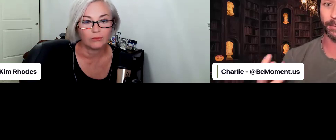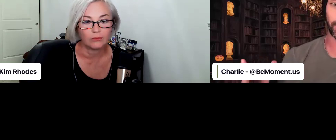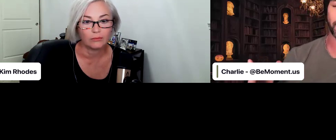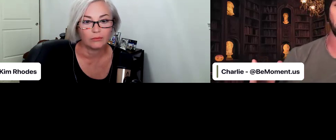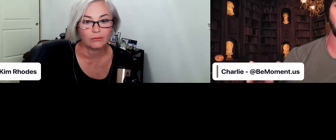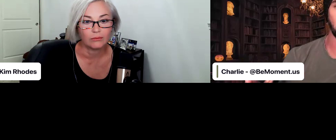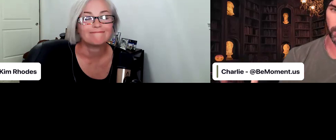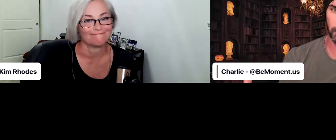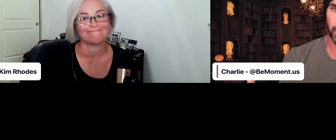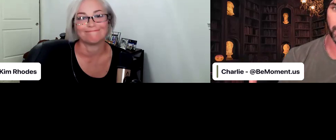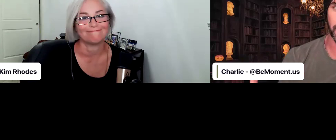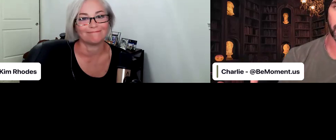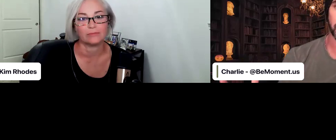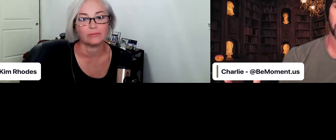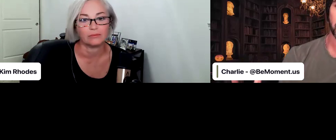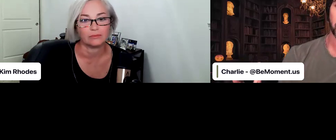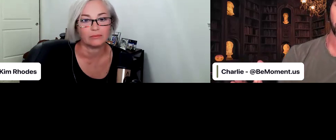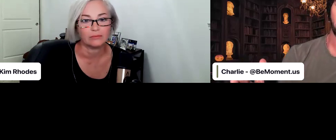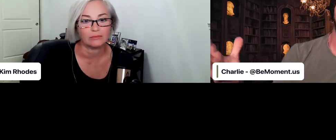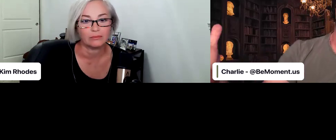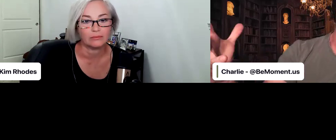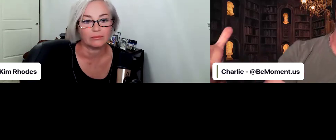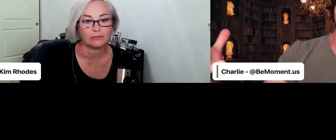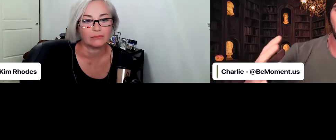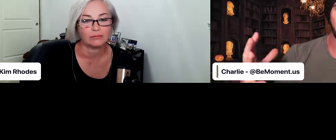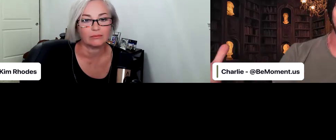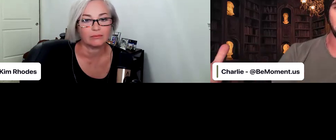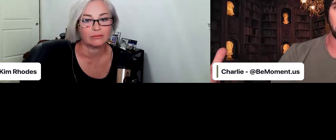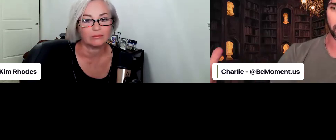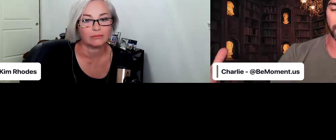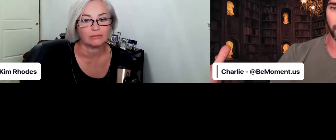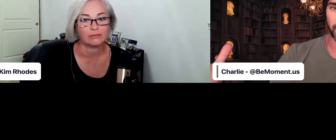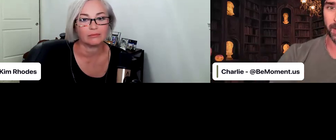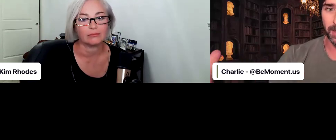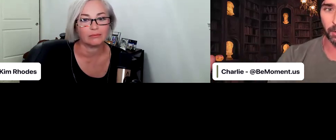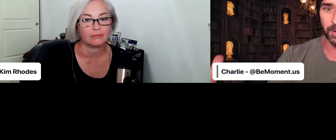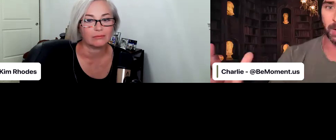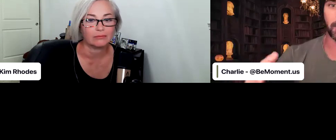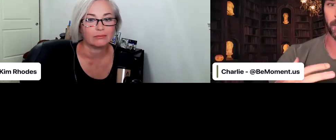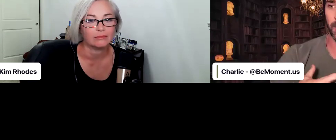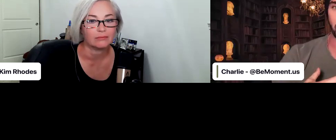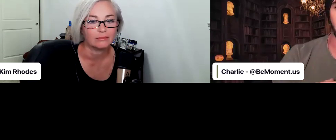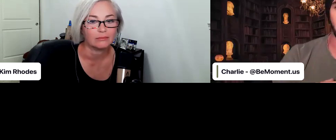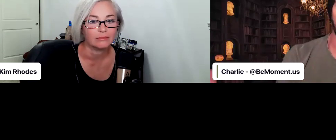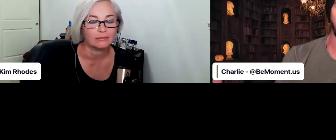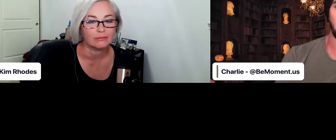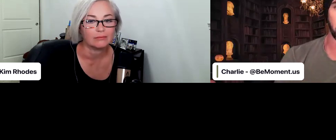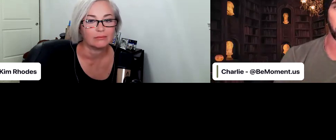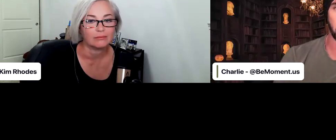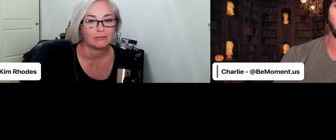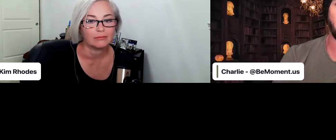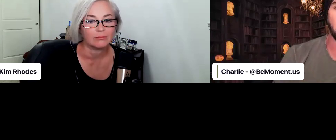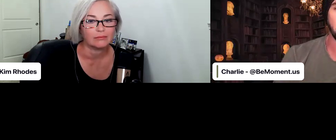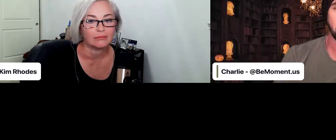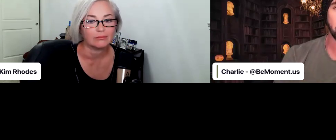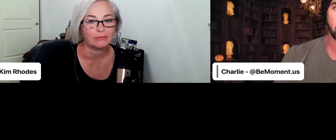So we get freaked out, but really like they're here because they feel like they need to intervene, and if they're not here,